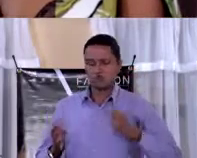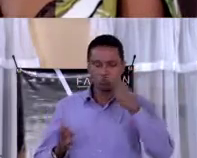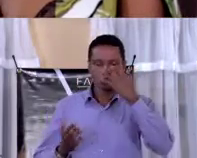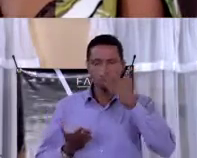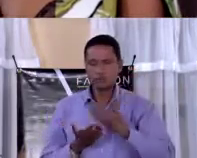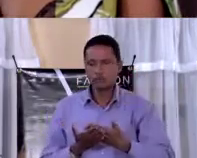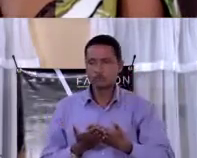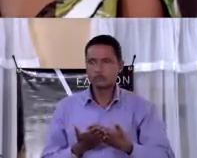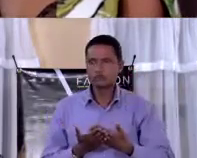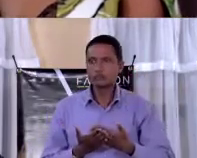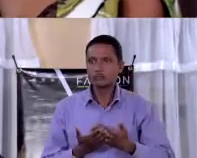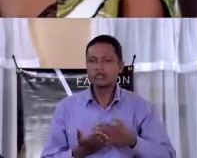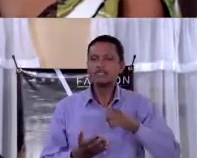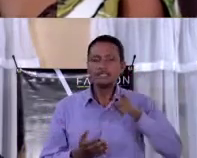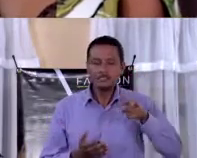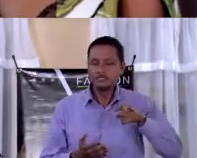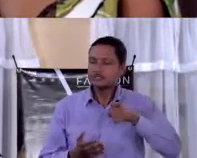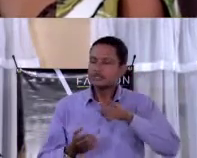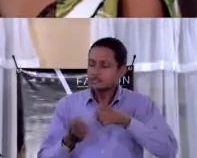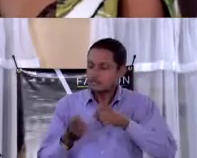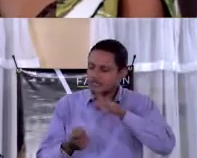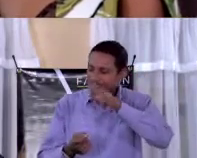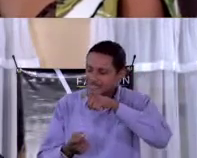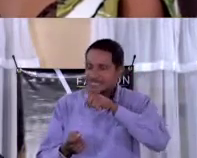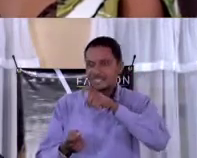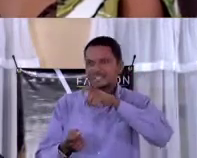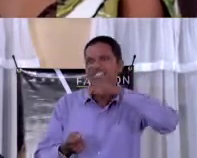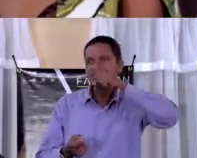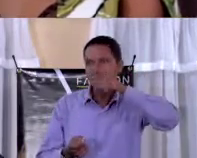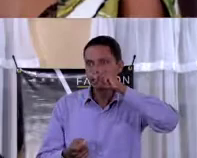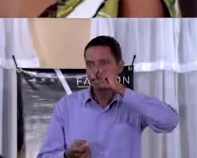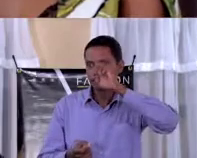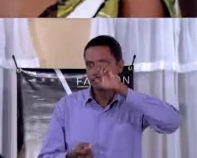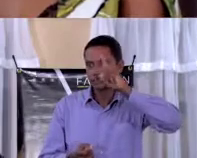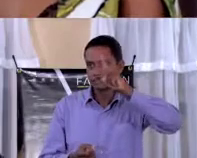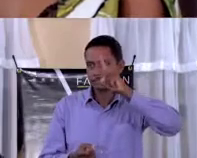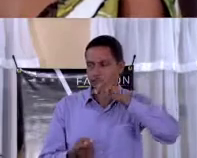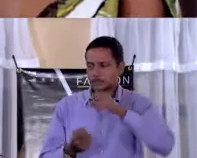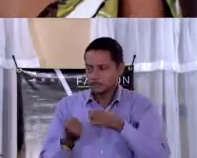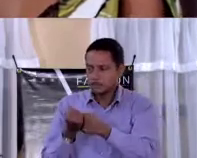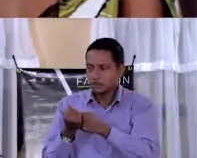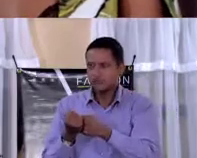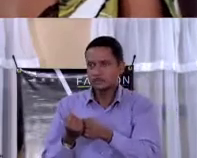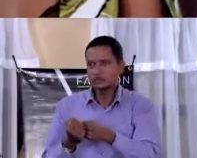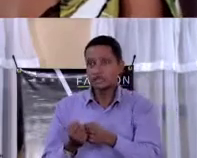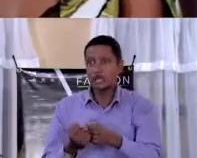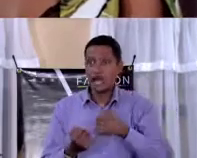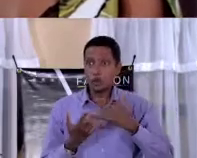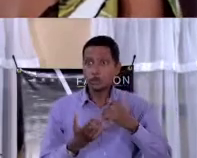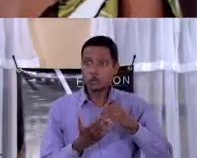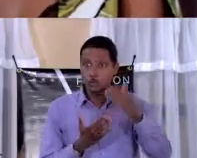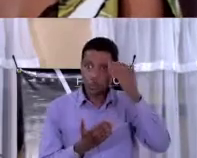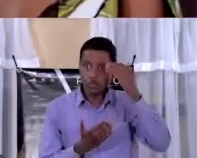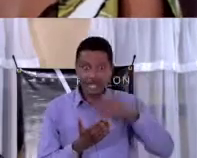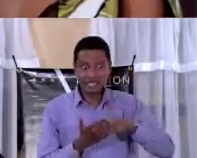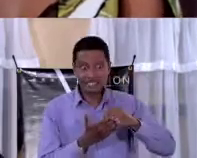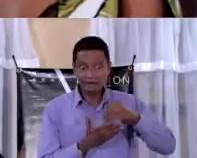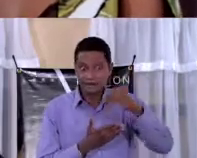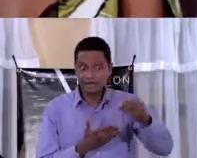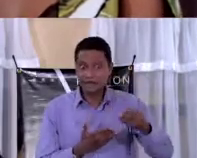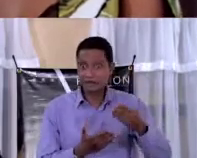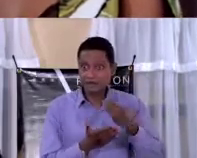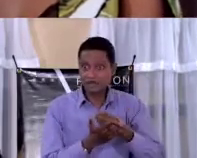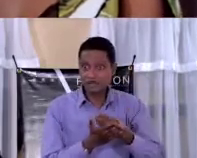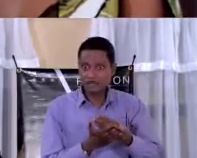fitting a need, a basic human need. And so when it gets down to it, I want to know that when I spend my money and I invest in this